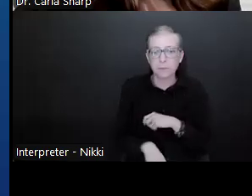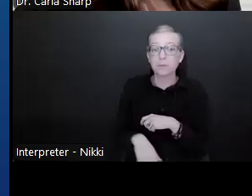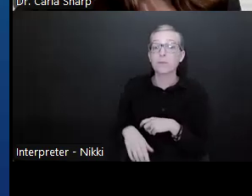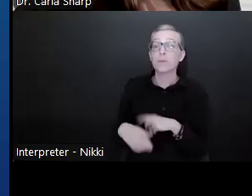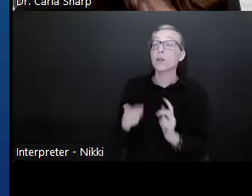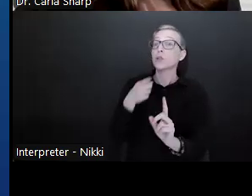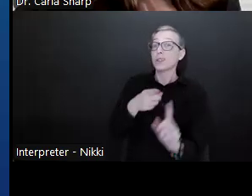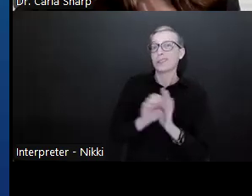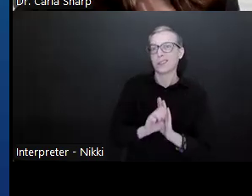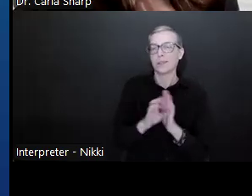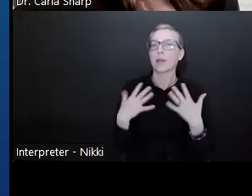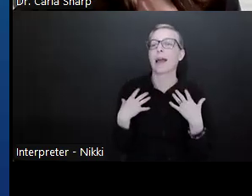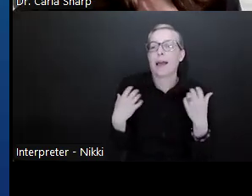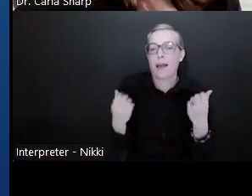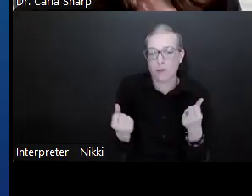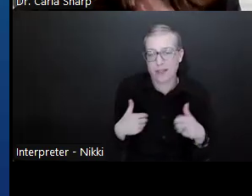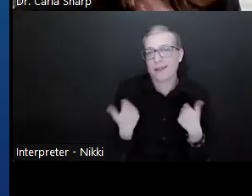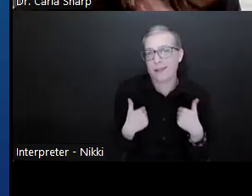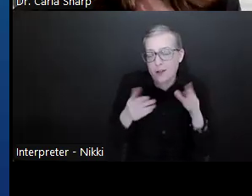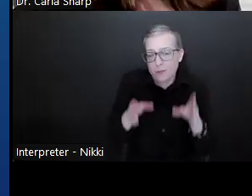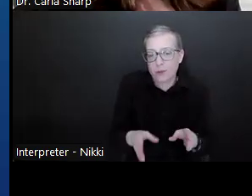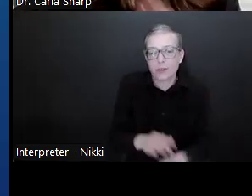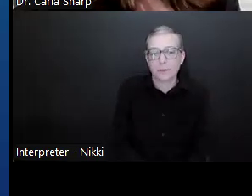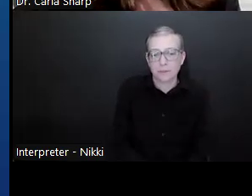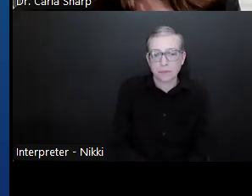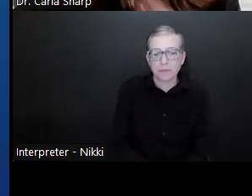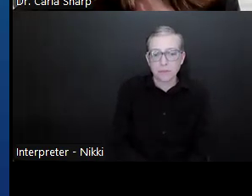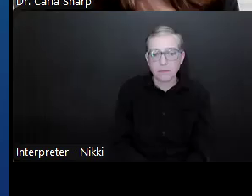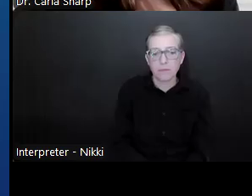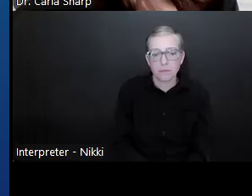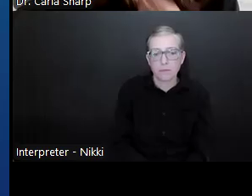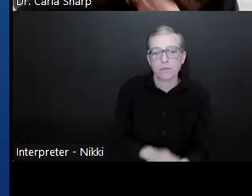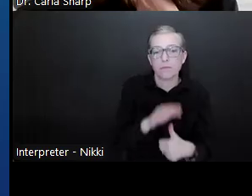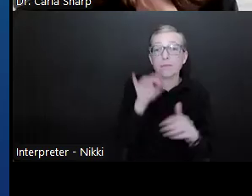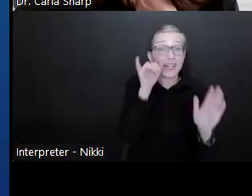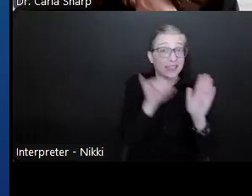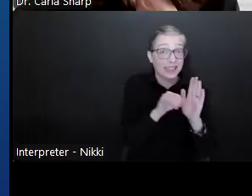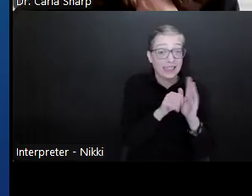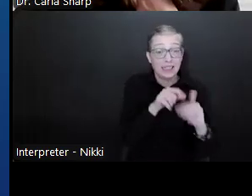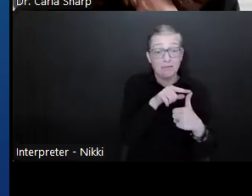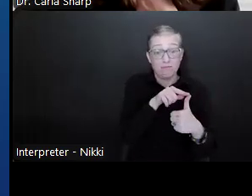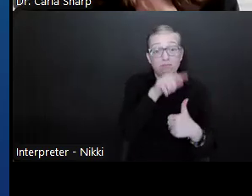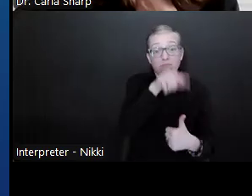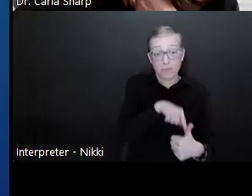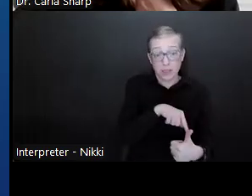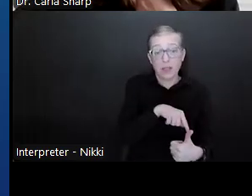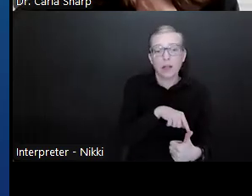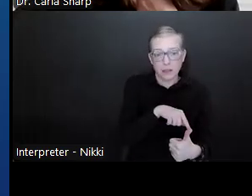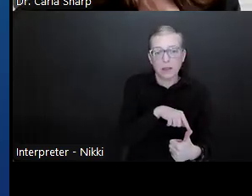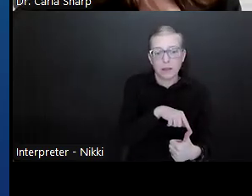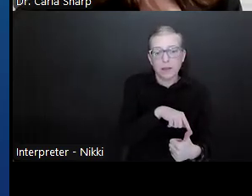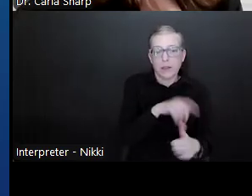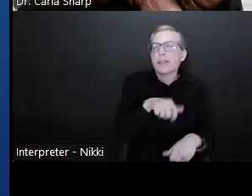awareness of unique self and boundaries, a consistent self-regulated positive self-esteem, and can tolerate